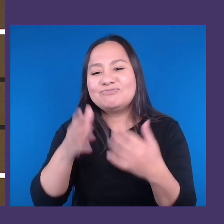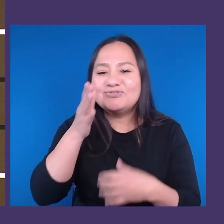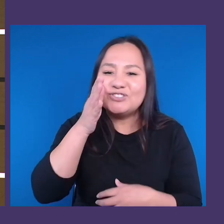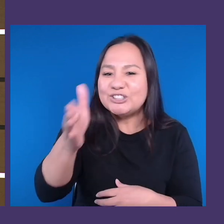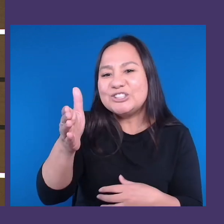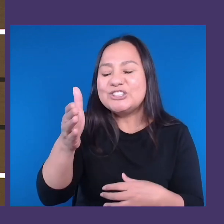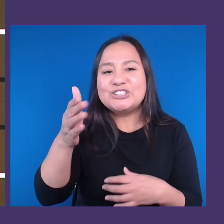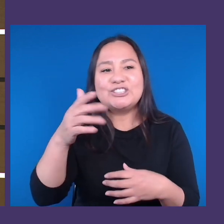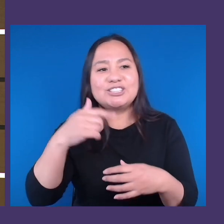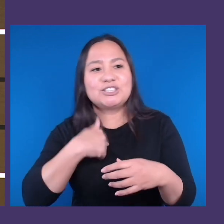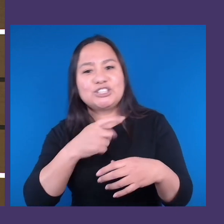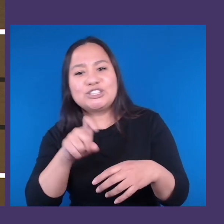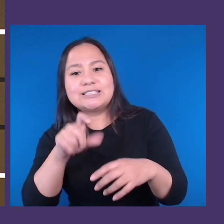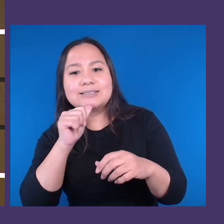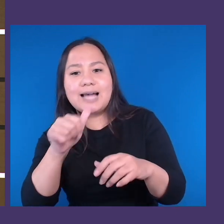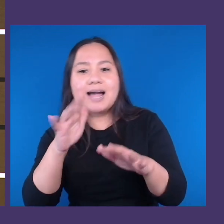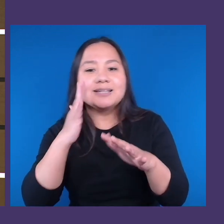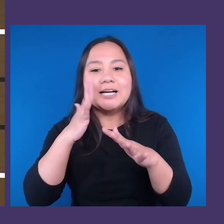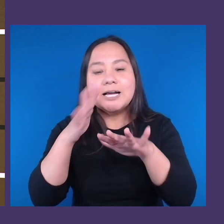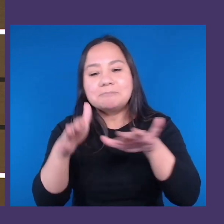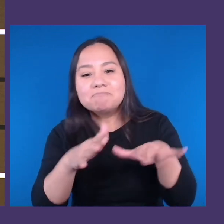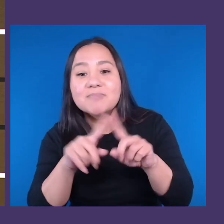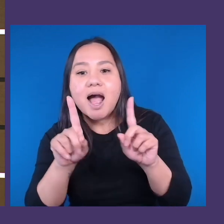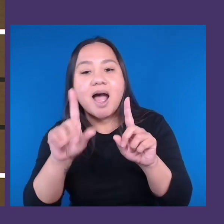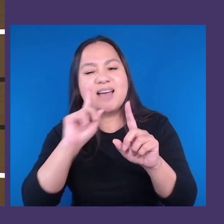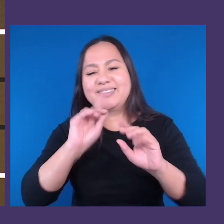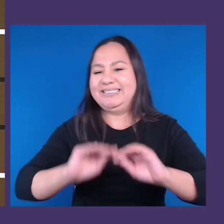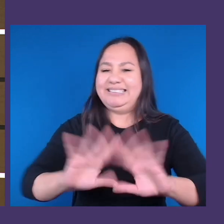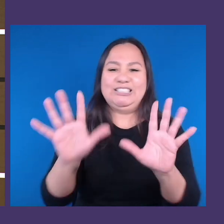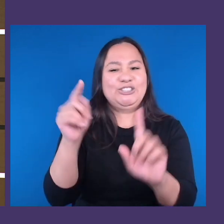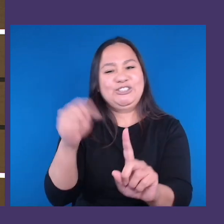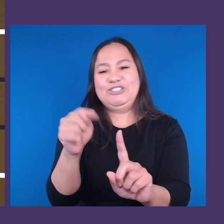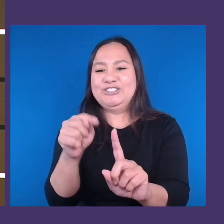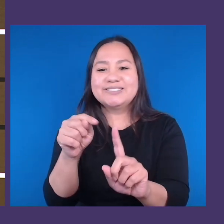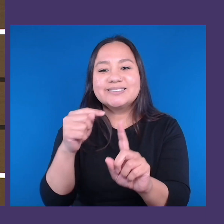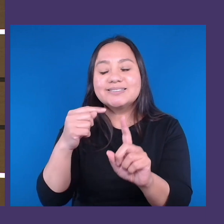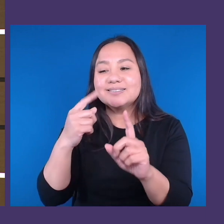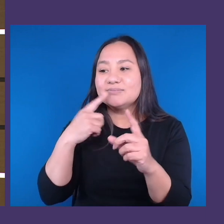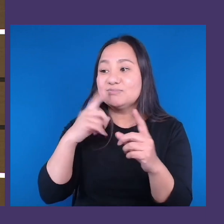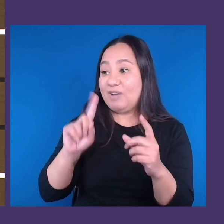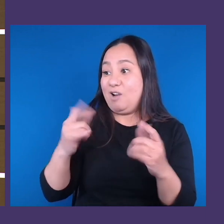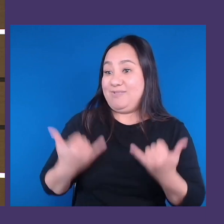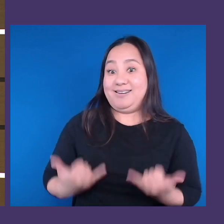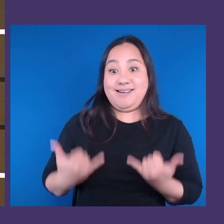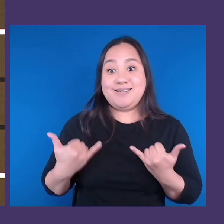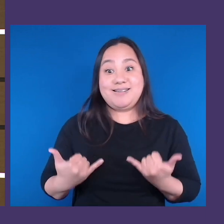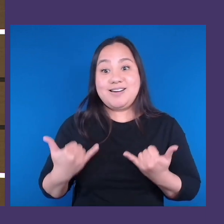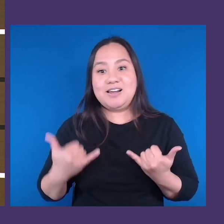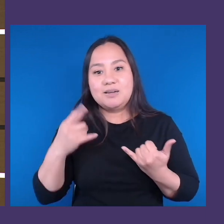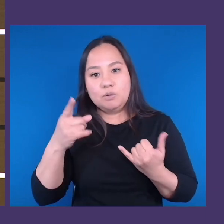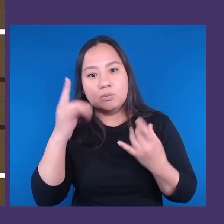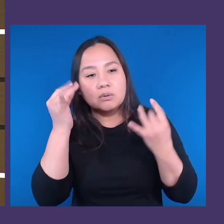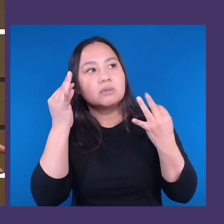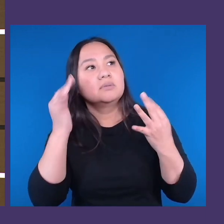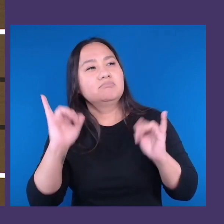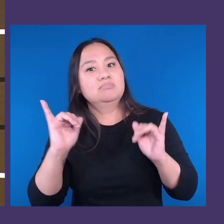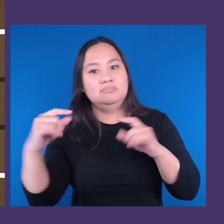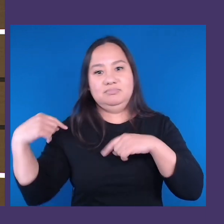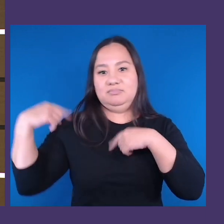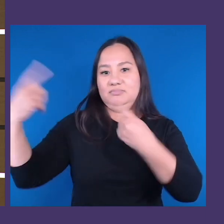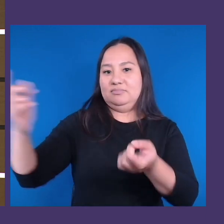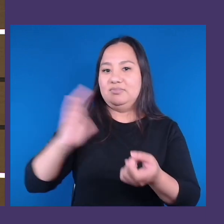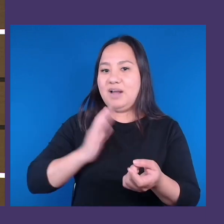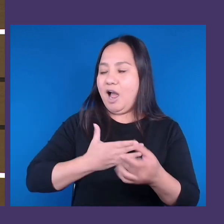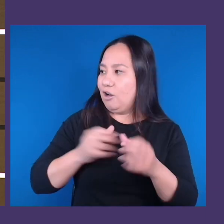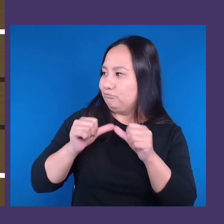I think it's very clear, given where we are today, when you think about our ongoing advances in AI, what it means to build out